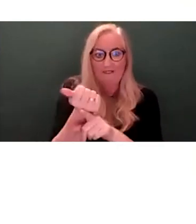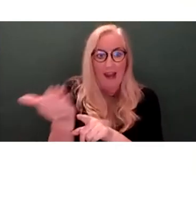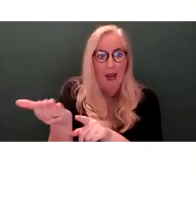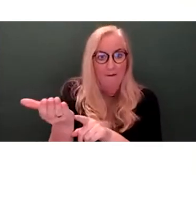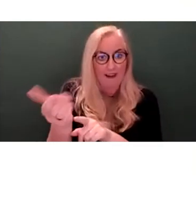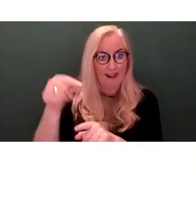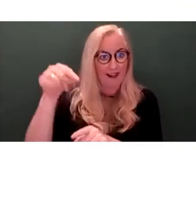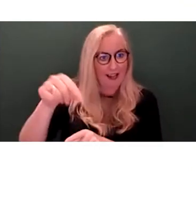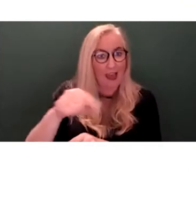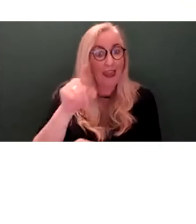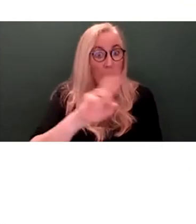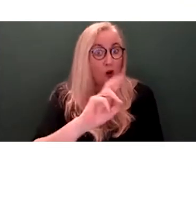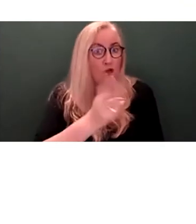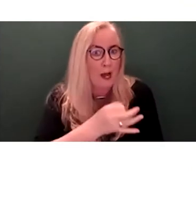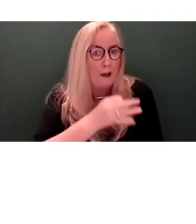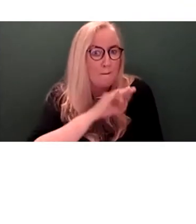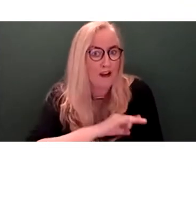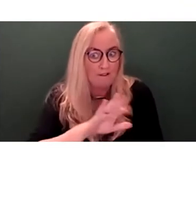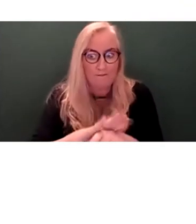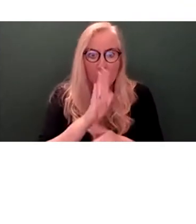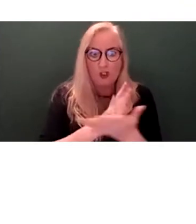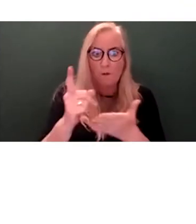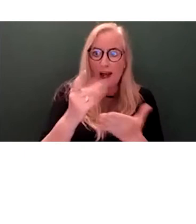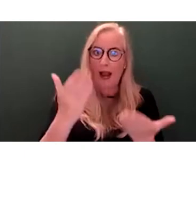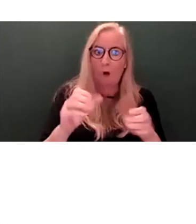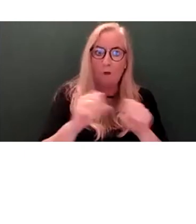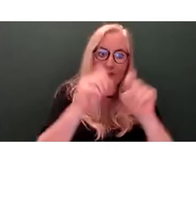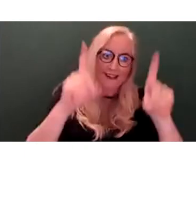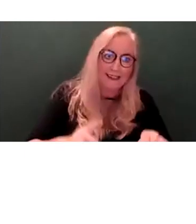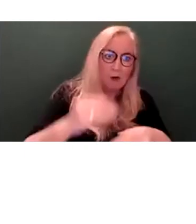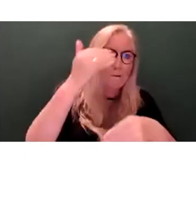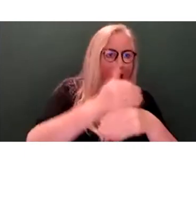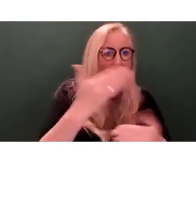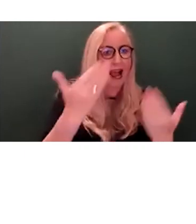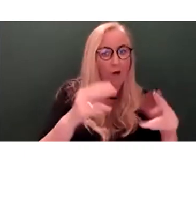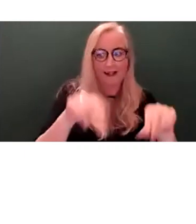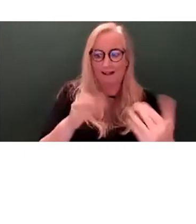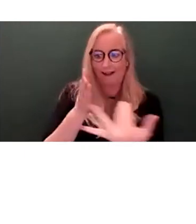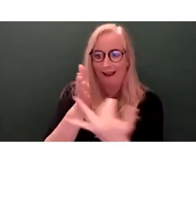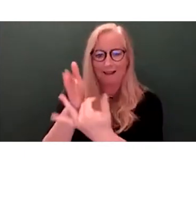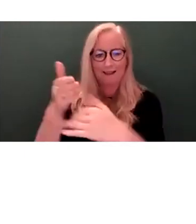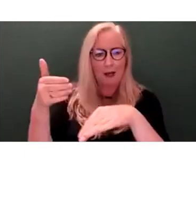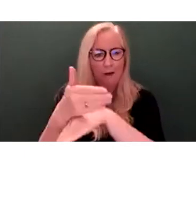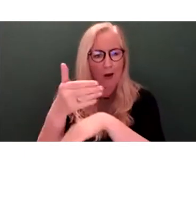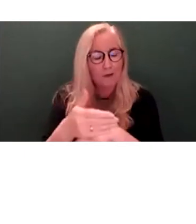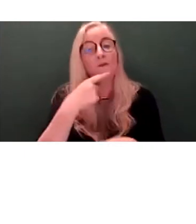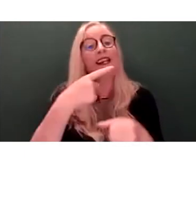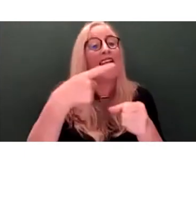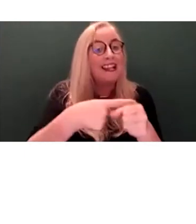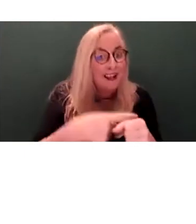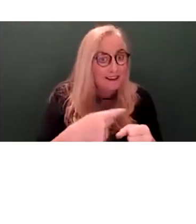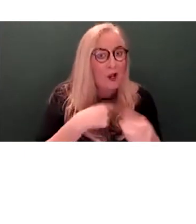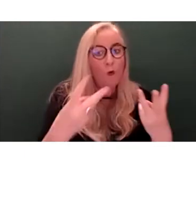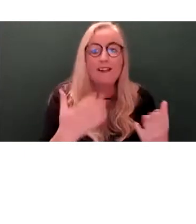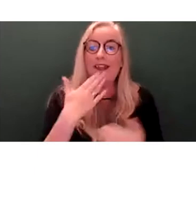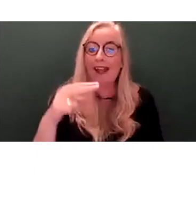that could be of real benefit to someone breaking down the barriers in trying to access employment. I want to again thank the